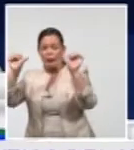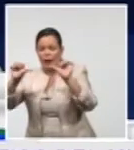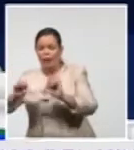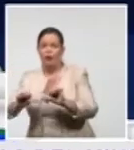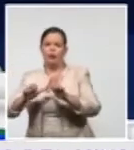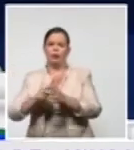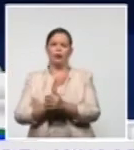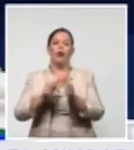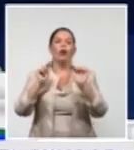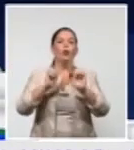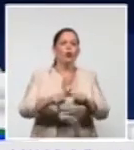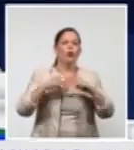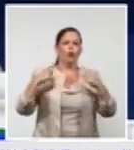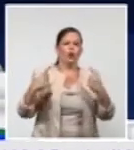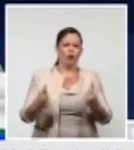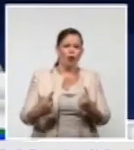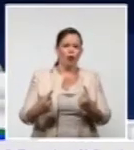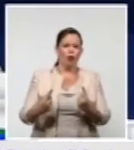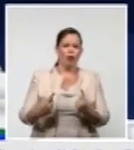serious.